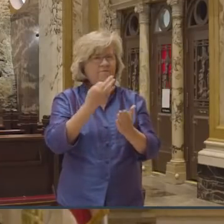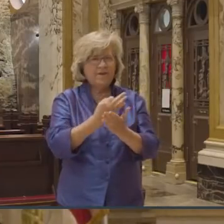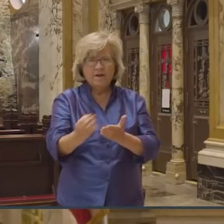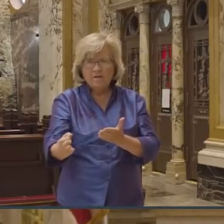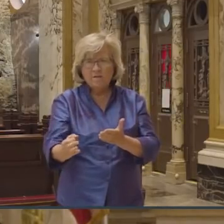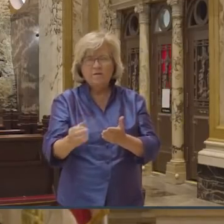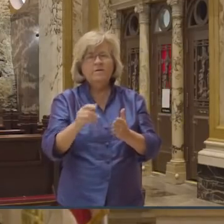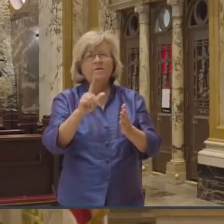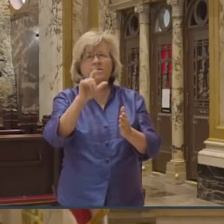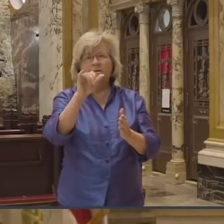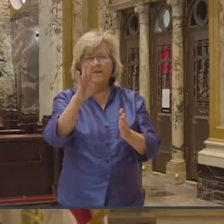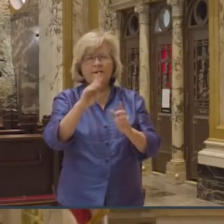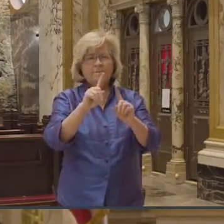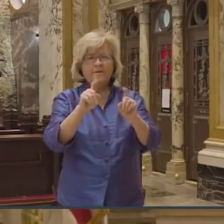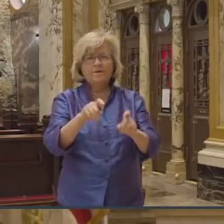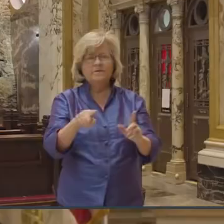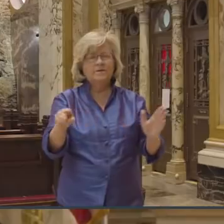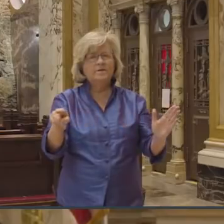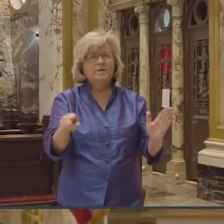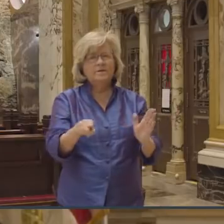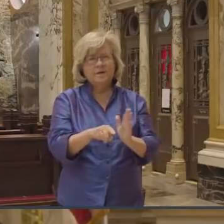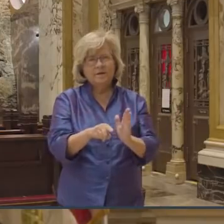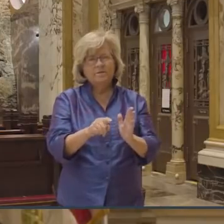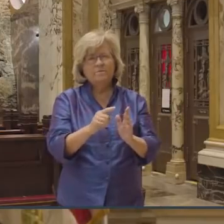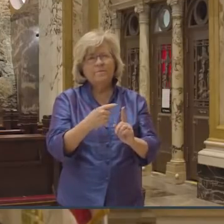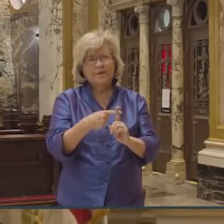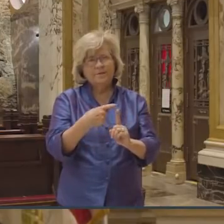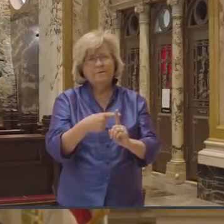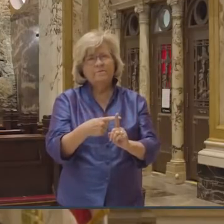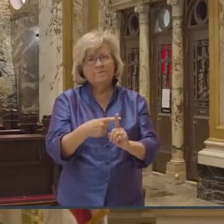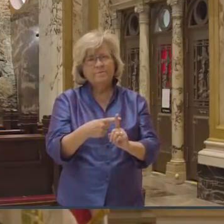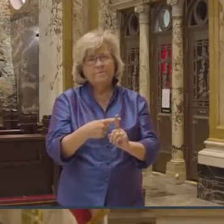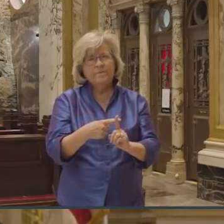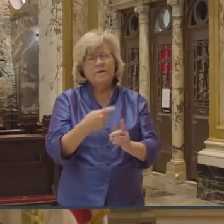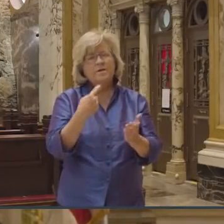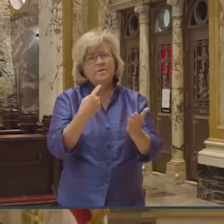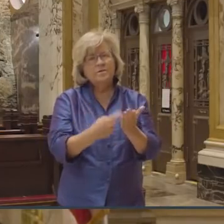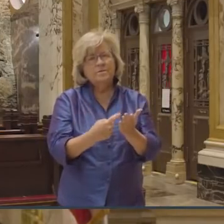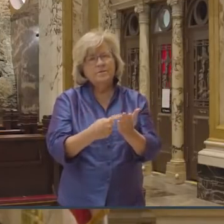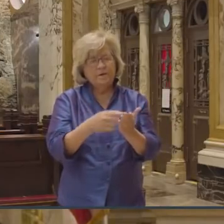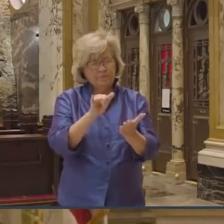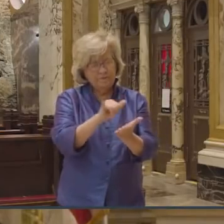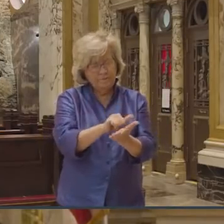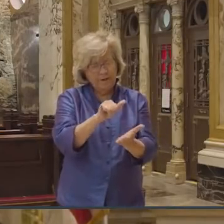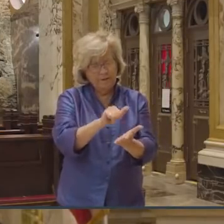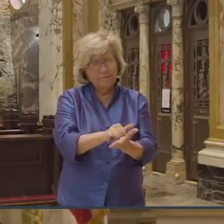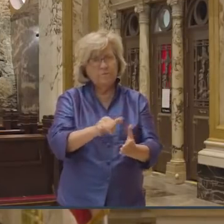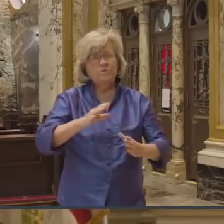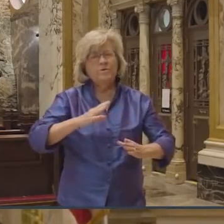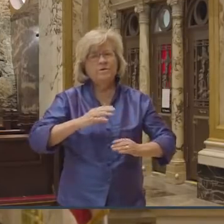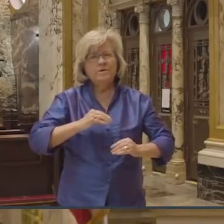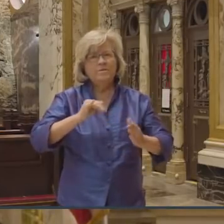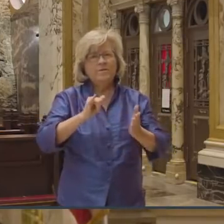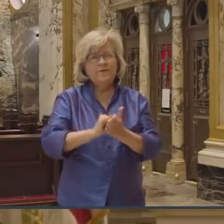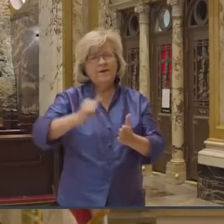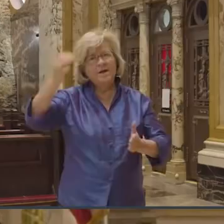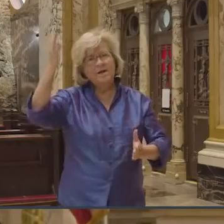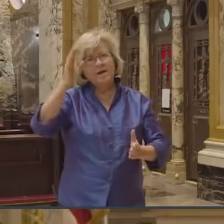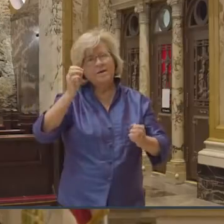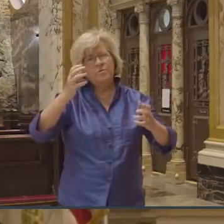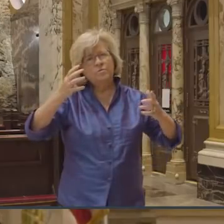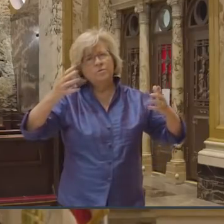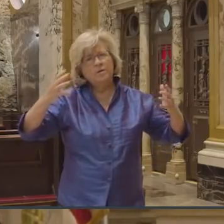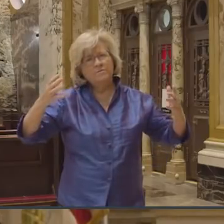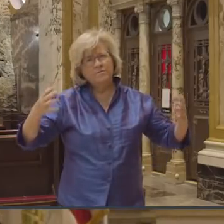hear. It's hard to understand, sometimes impossible to accept, that a God who loves us